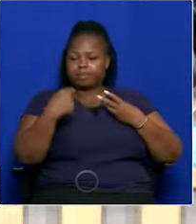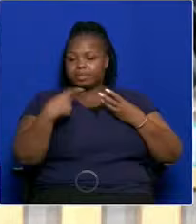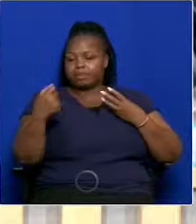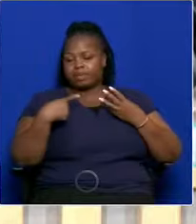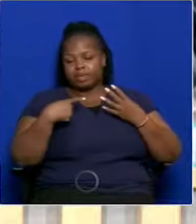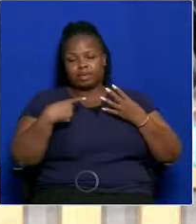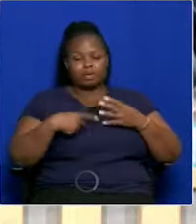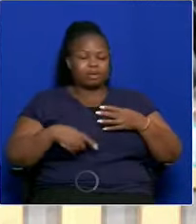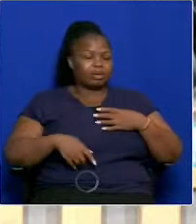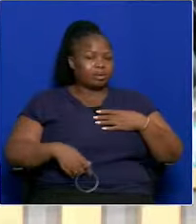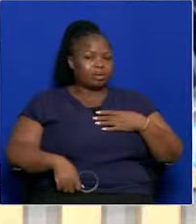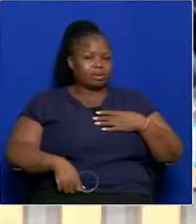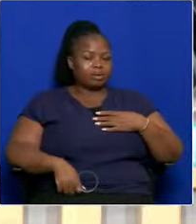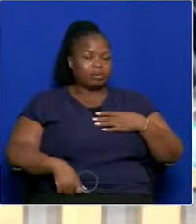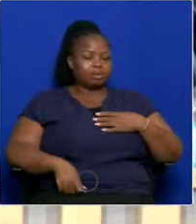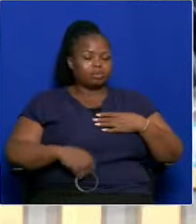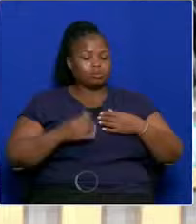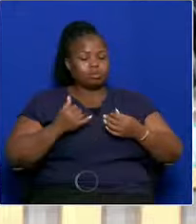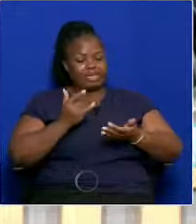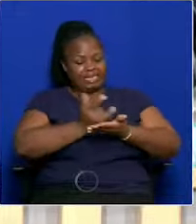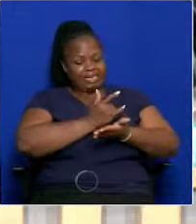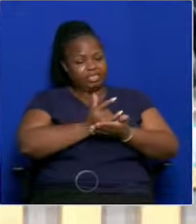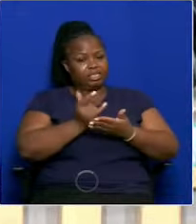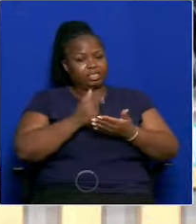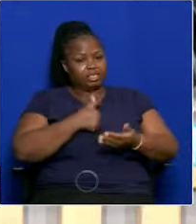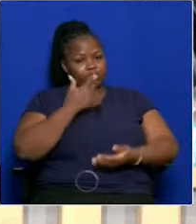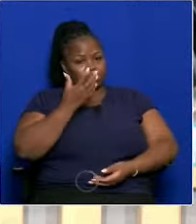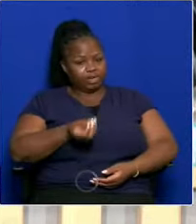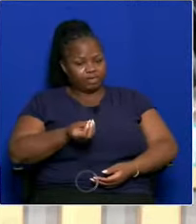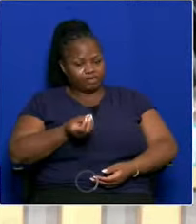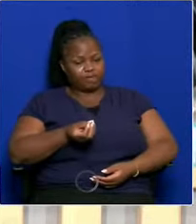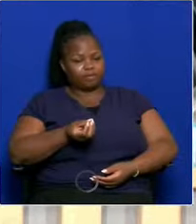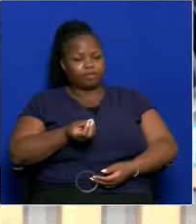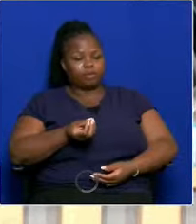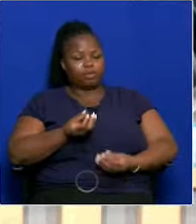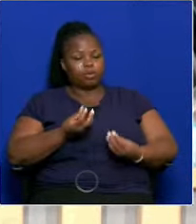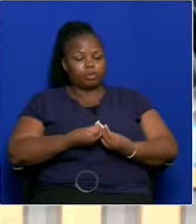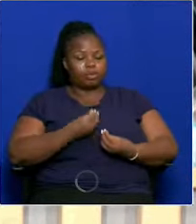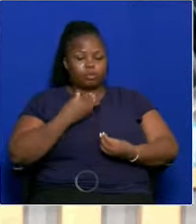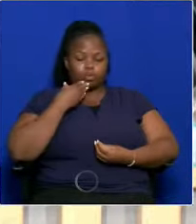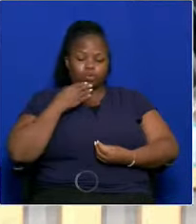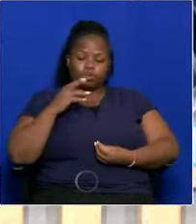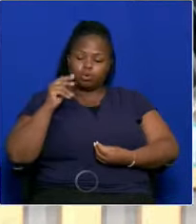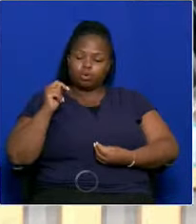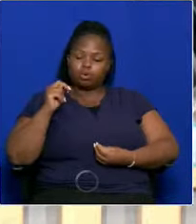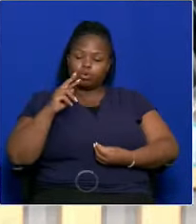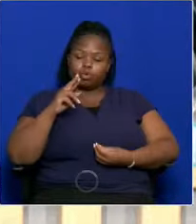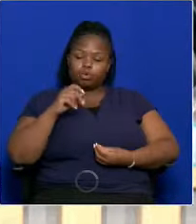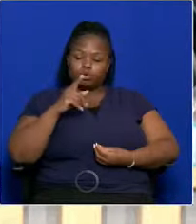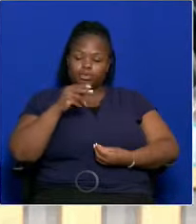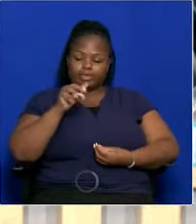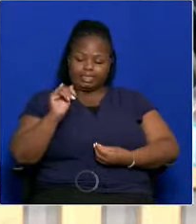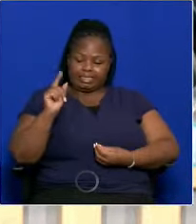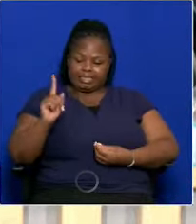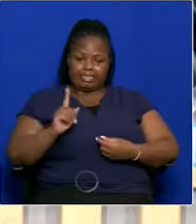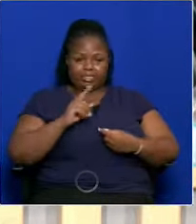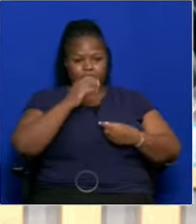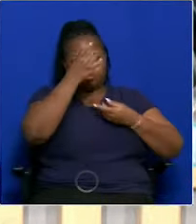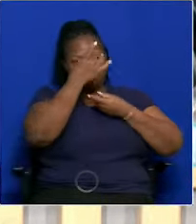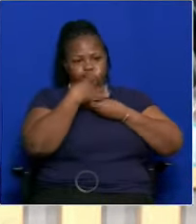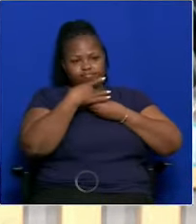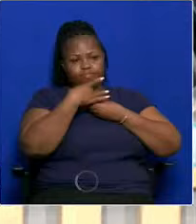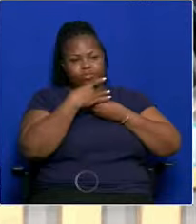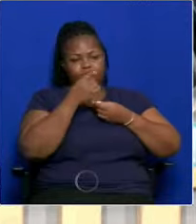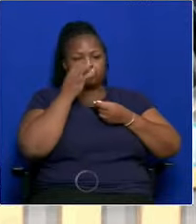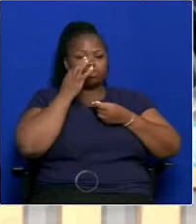with the chats that you between have me and with Nkosi. you and Sergeant Yeah. Nkosi, that that's a pattern